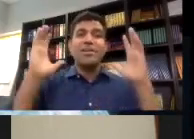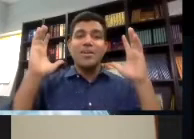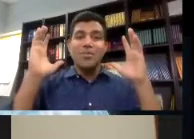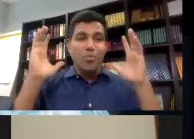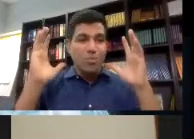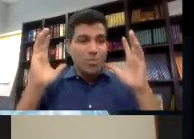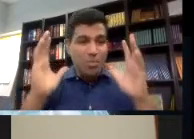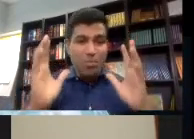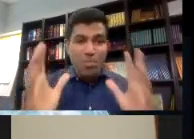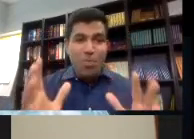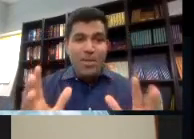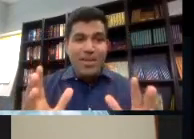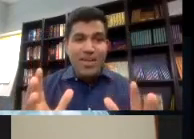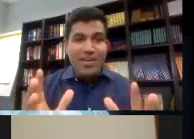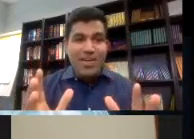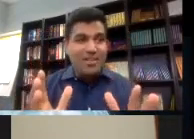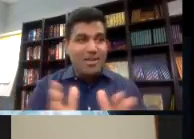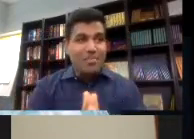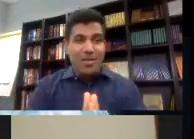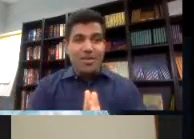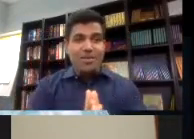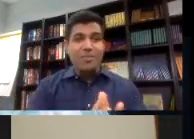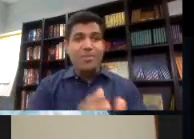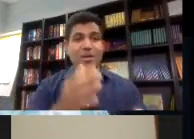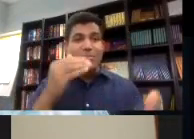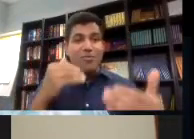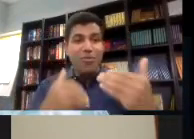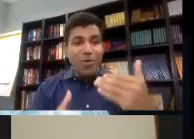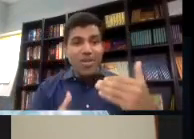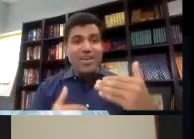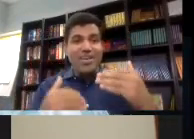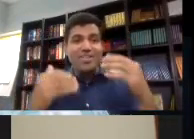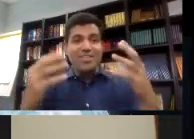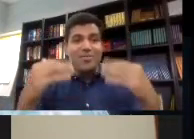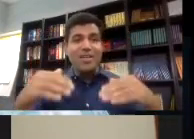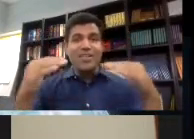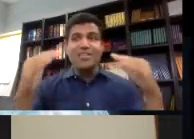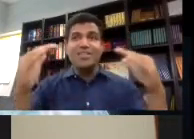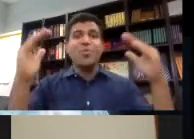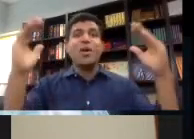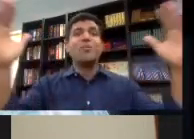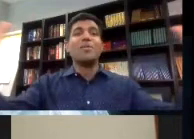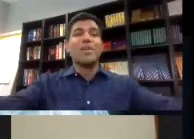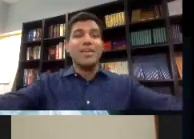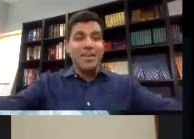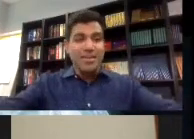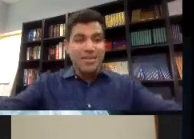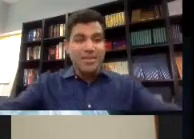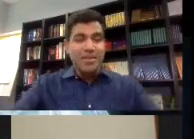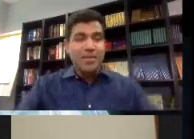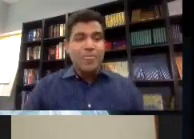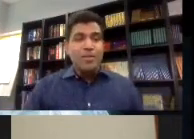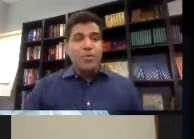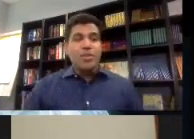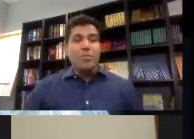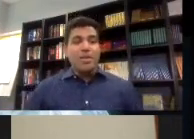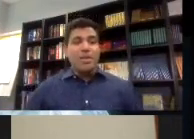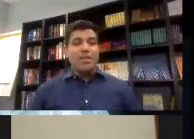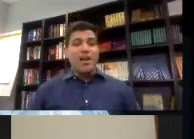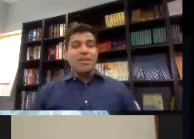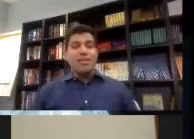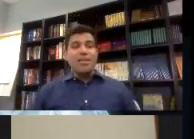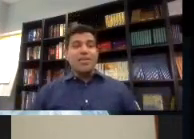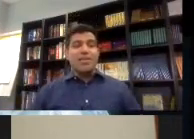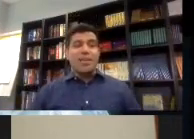something. The moment he creates something, sometime before he creates, he would tell, this is why I'm creating it. So in the